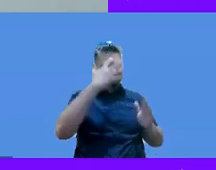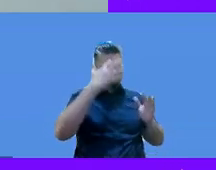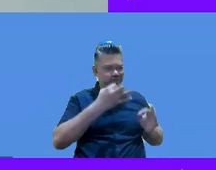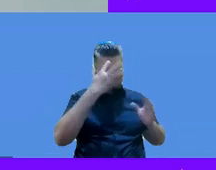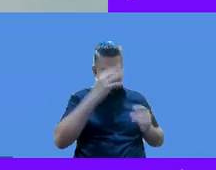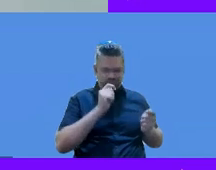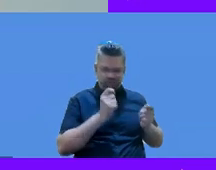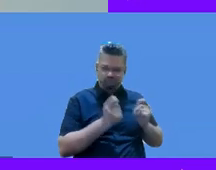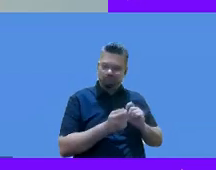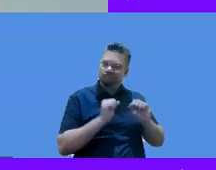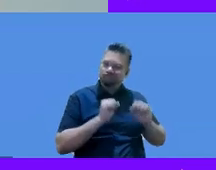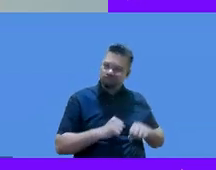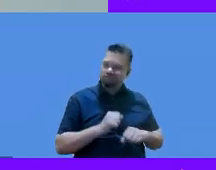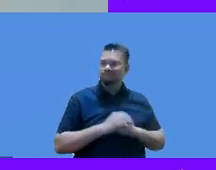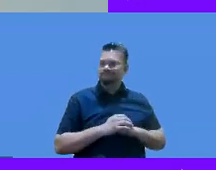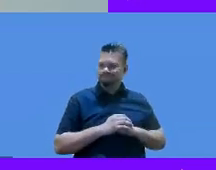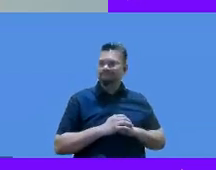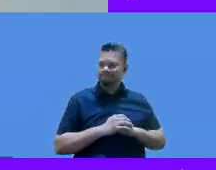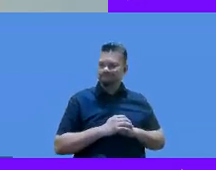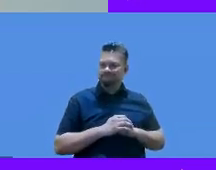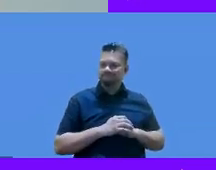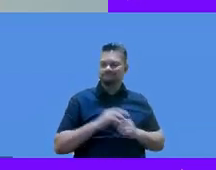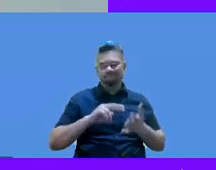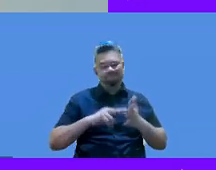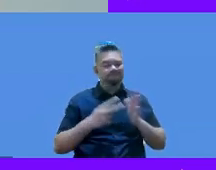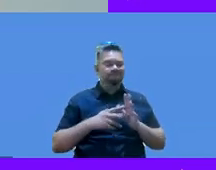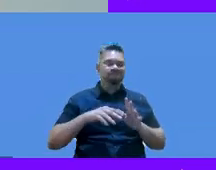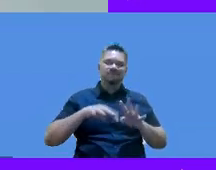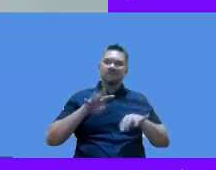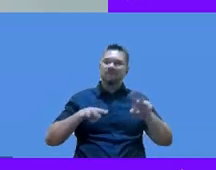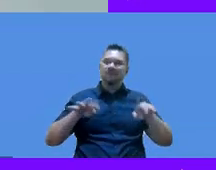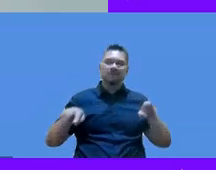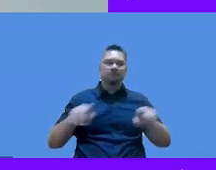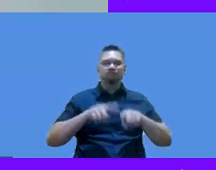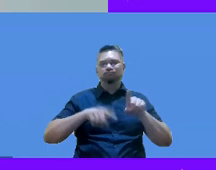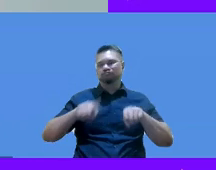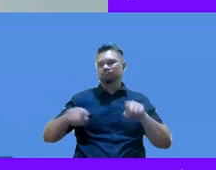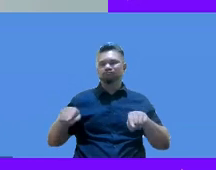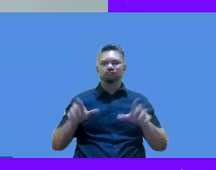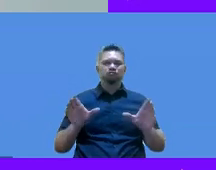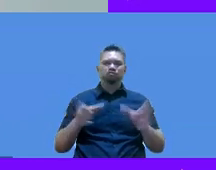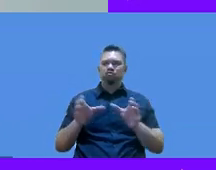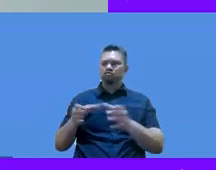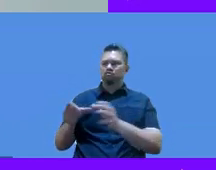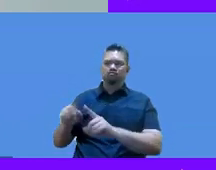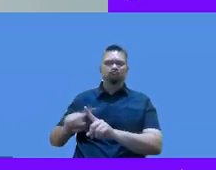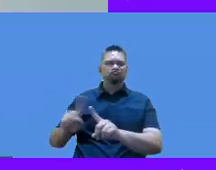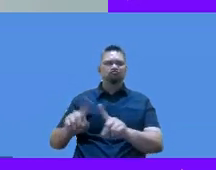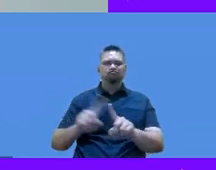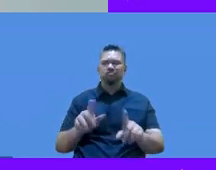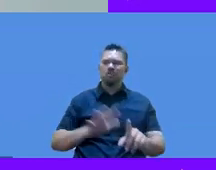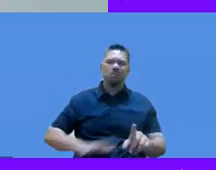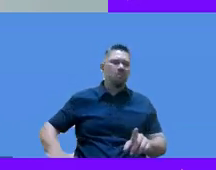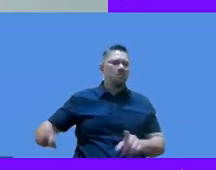must be intentional in our engagement with diverse groups of young people, ensuring we are catering to their needs and empowering them to be part of the process.